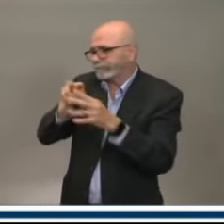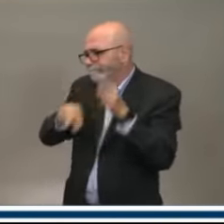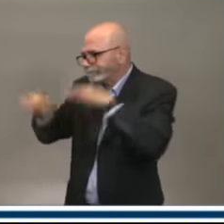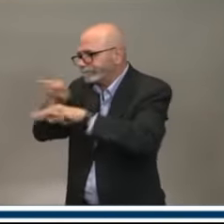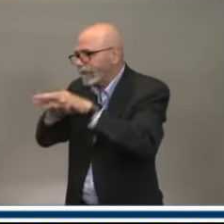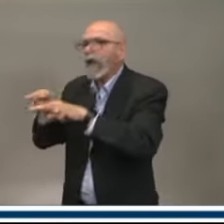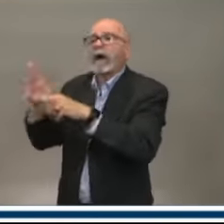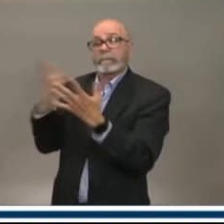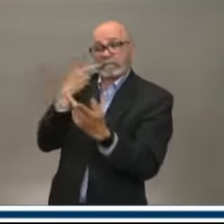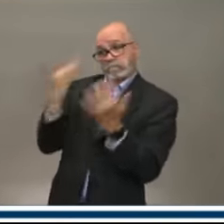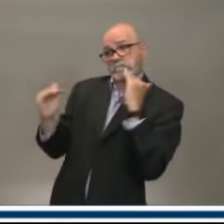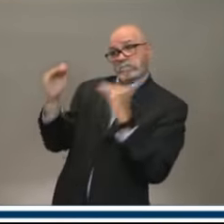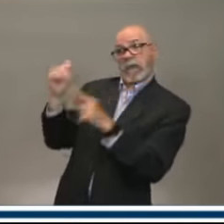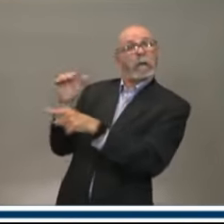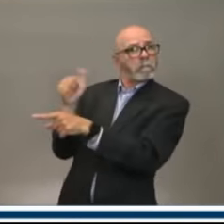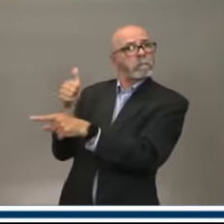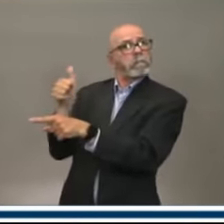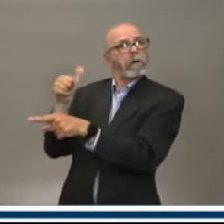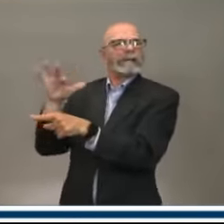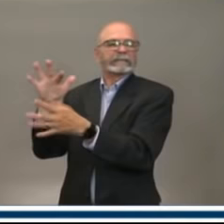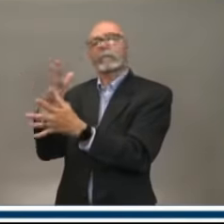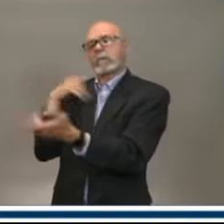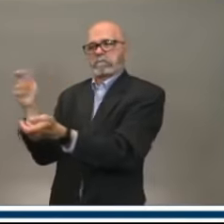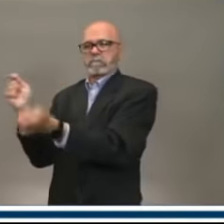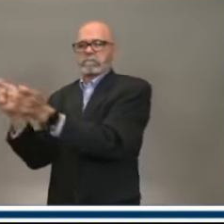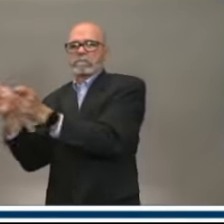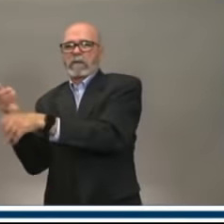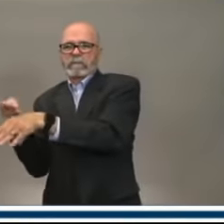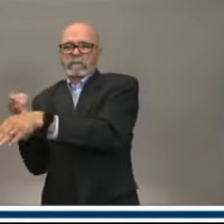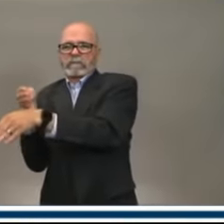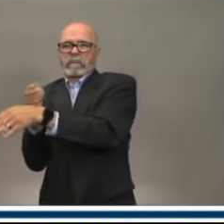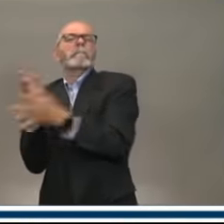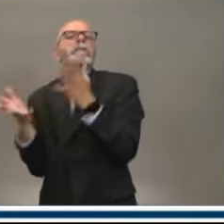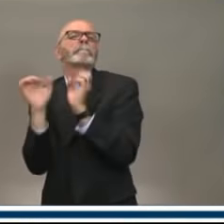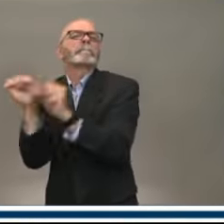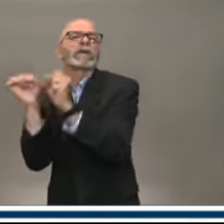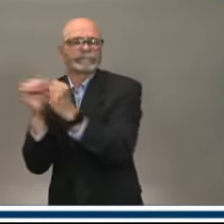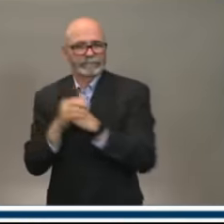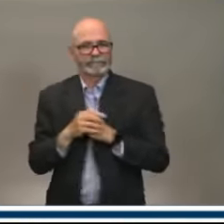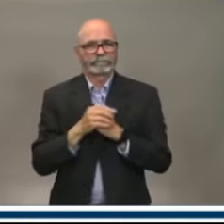evolve in the weeks to months ahead.